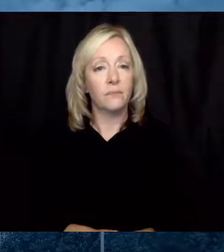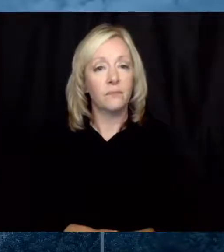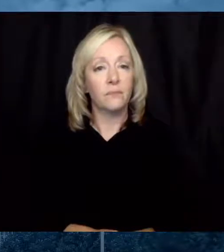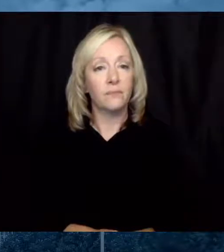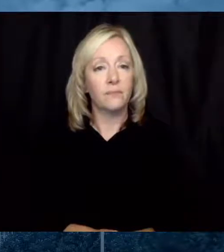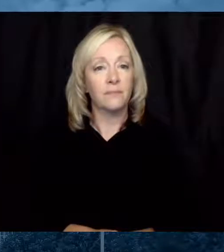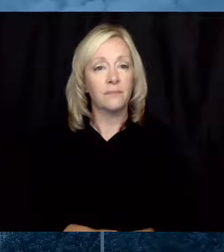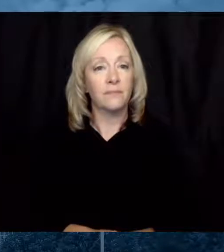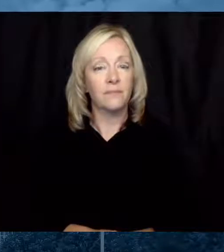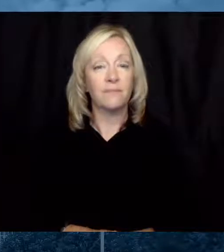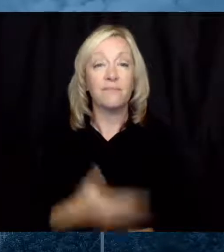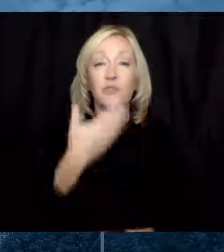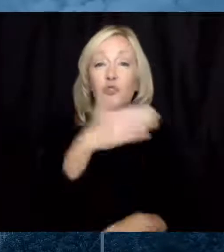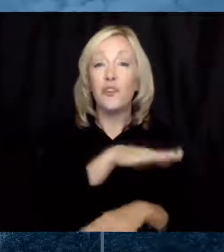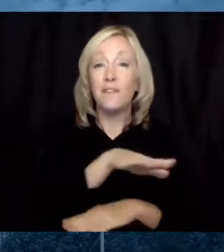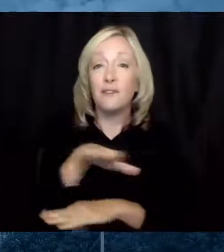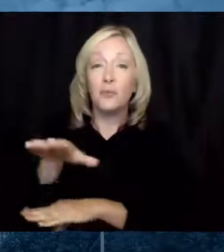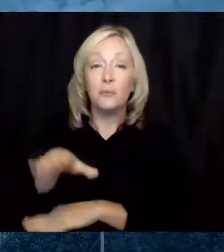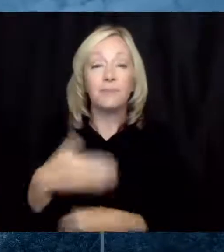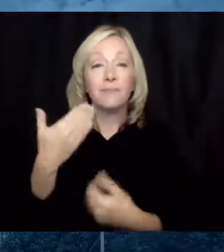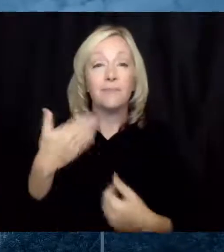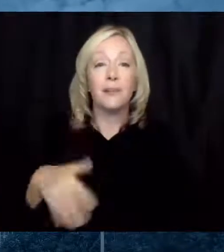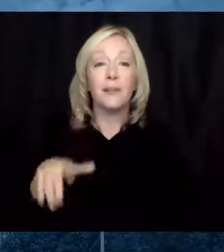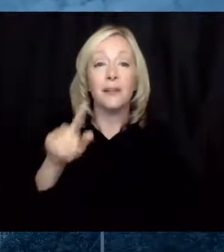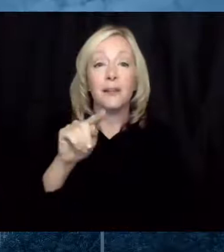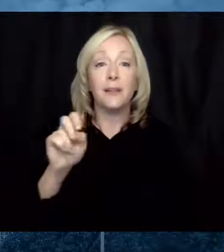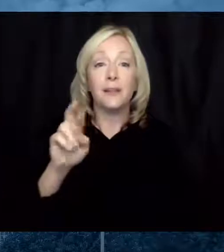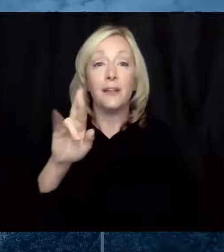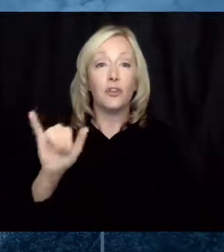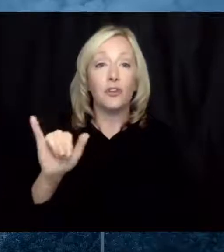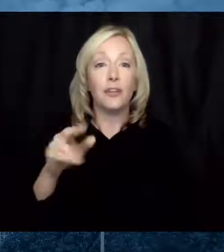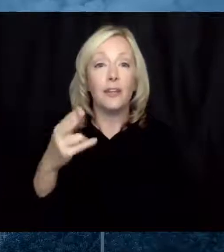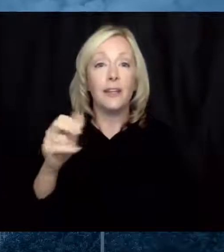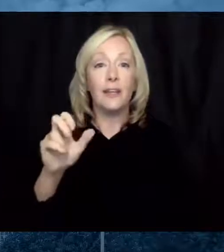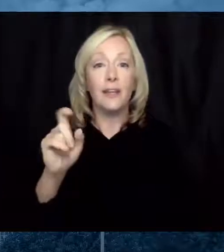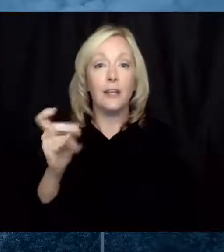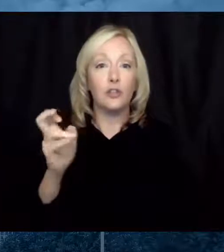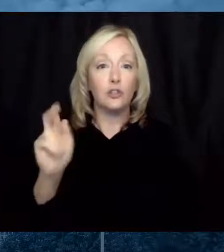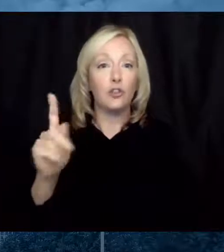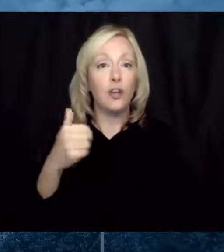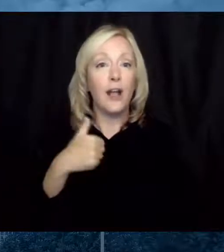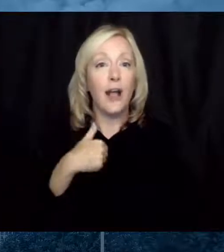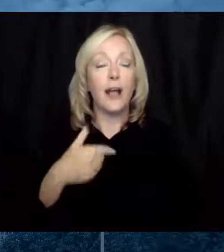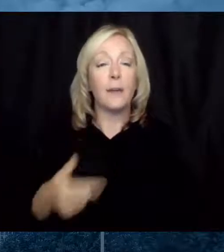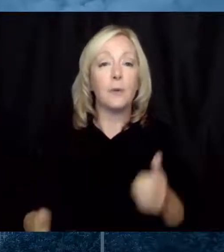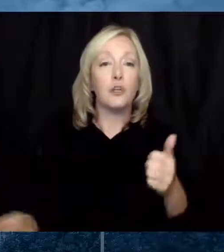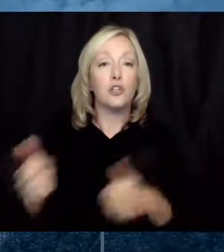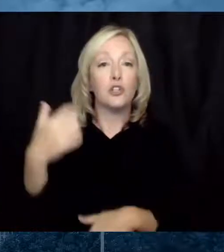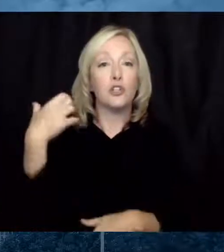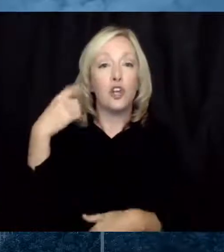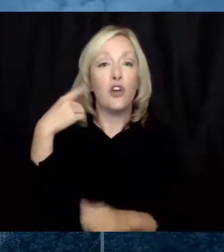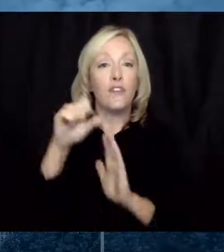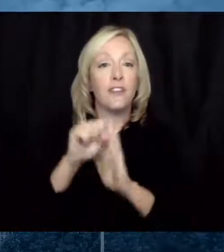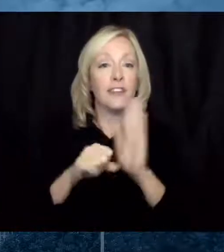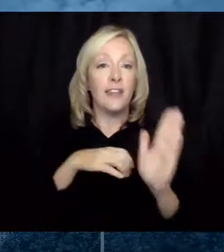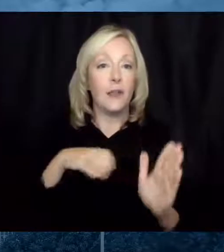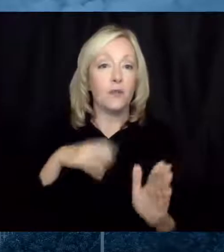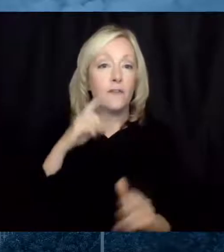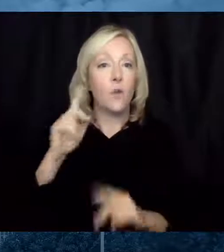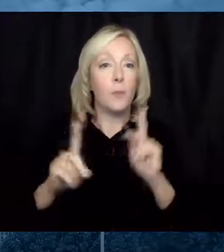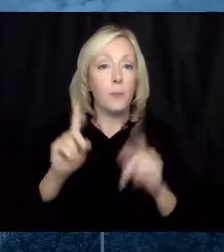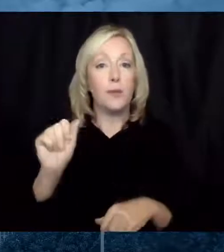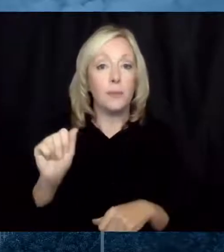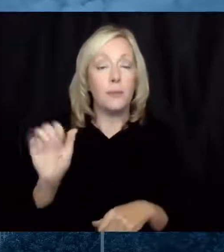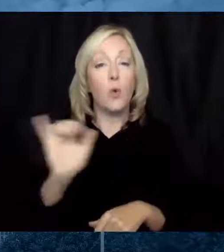Good afternoon. My name is Terry Hancherek. I'm the chair of the State Council for Persons with Disabilities, also the founder of EPIC, a